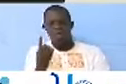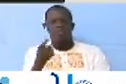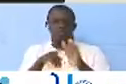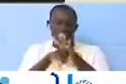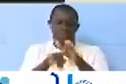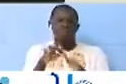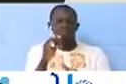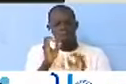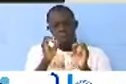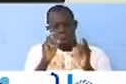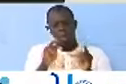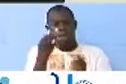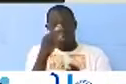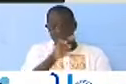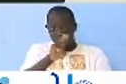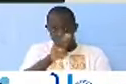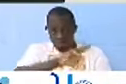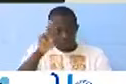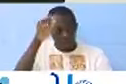can't remember.